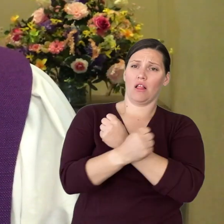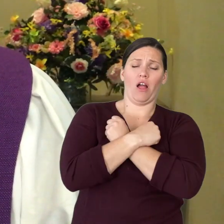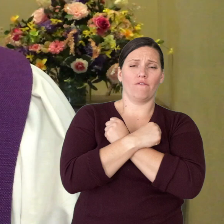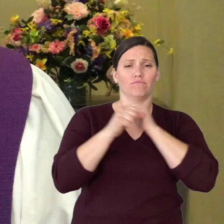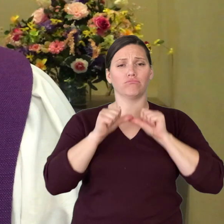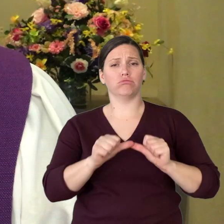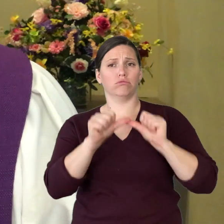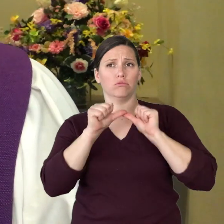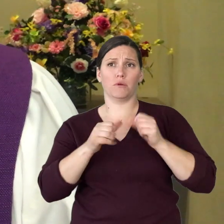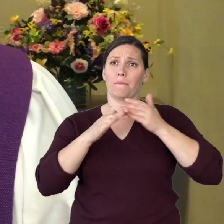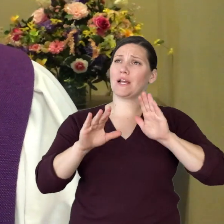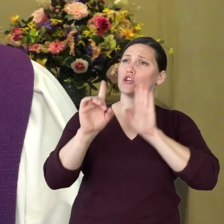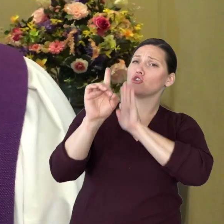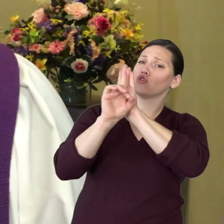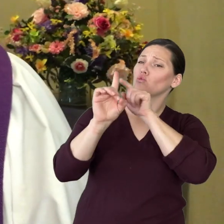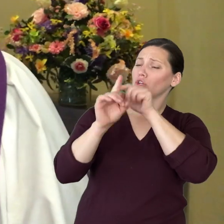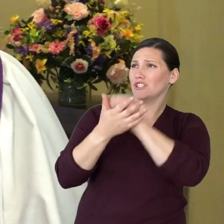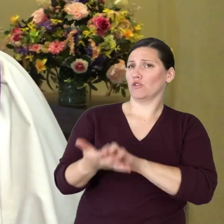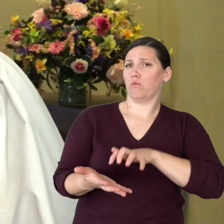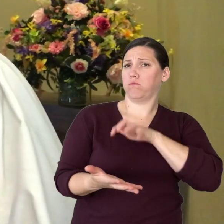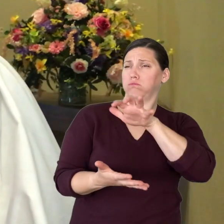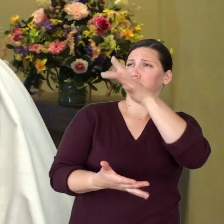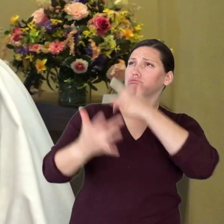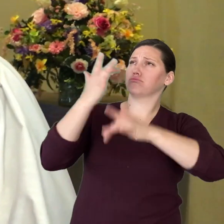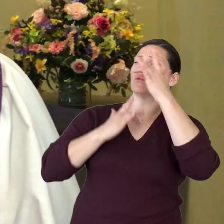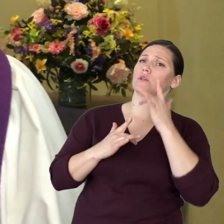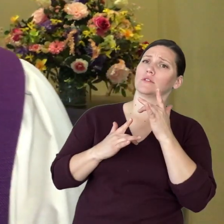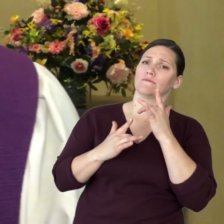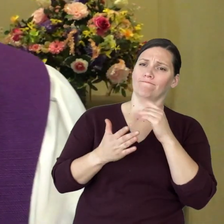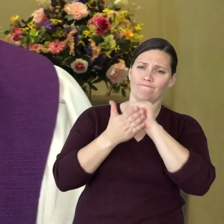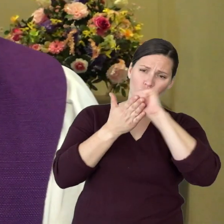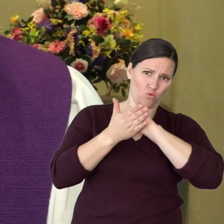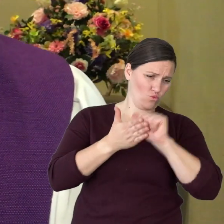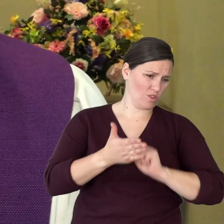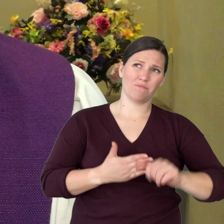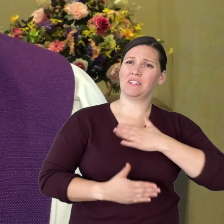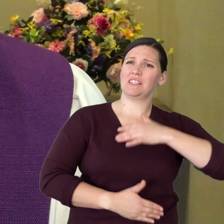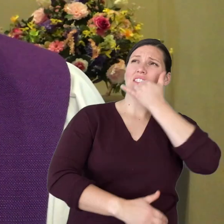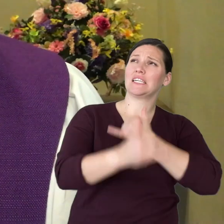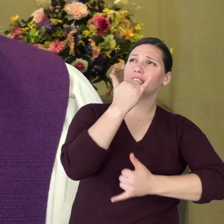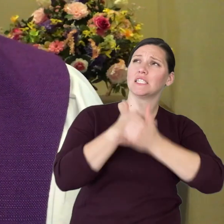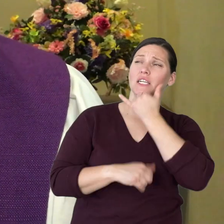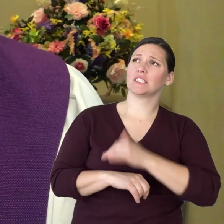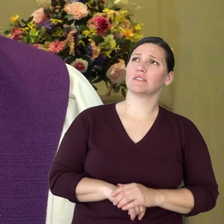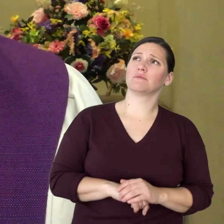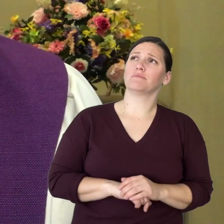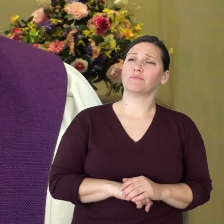love. According to your abundant mercy, blot out my transgression."